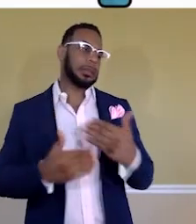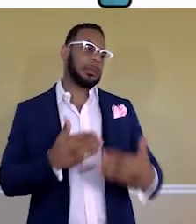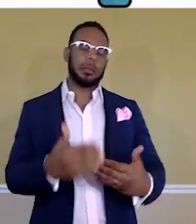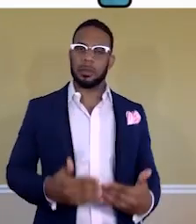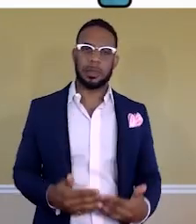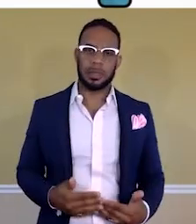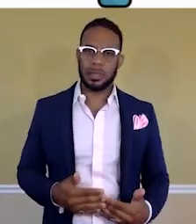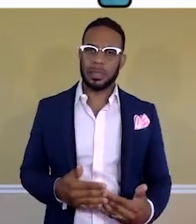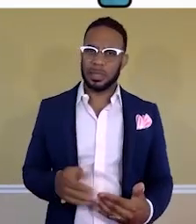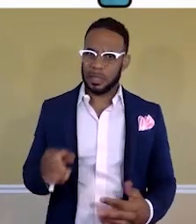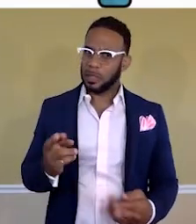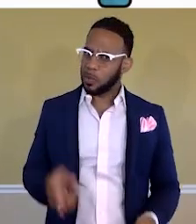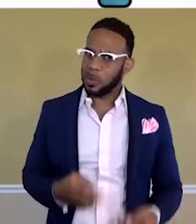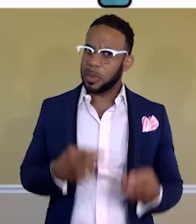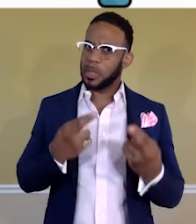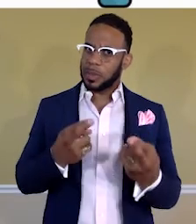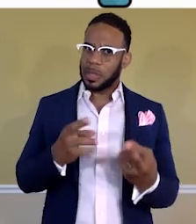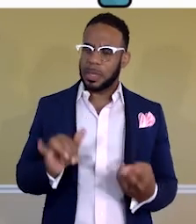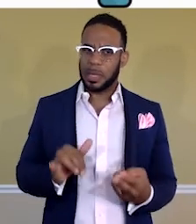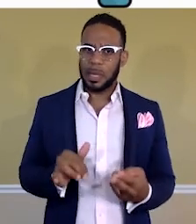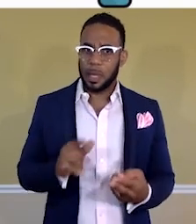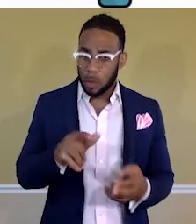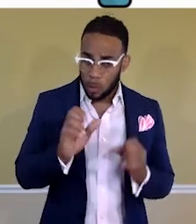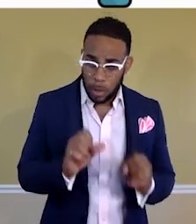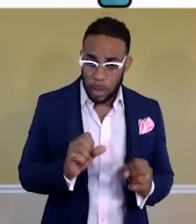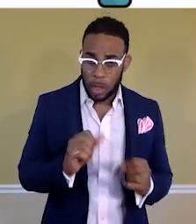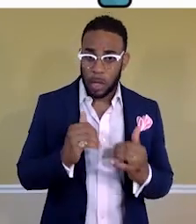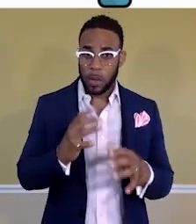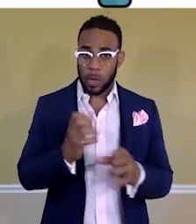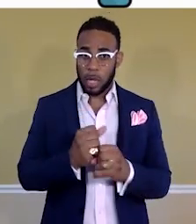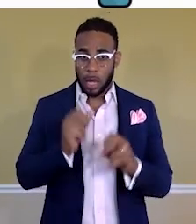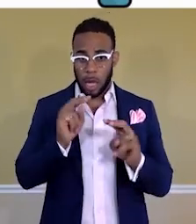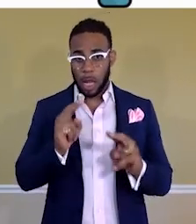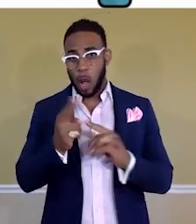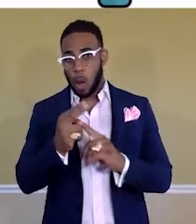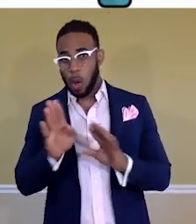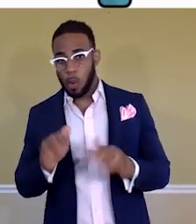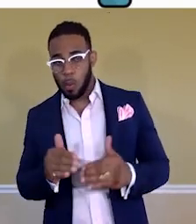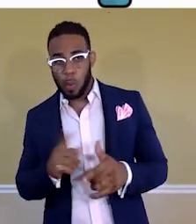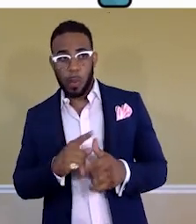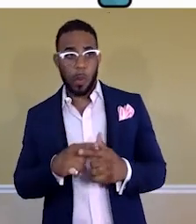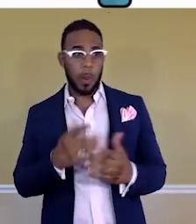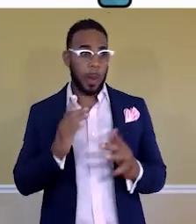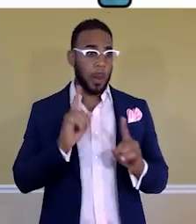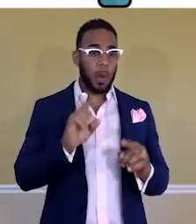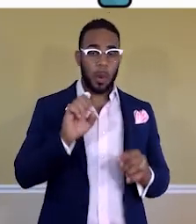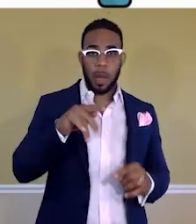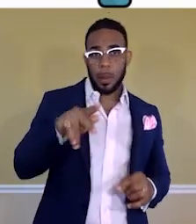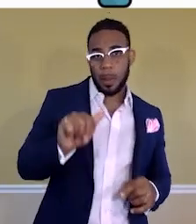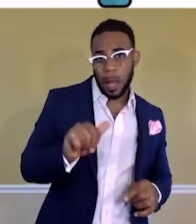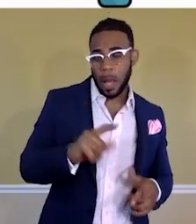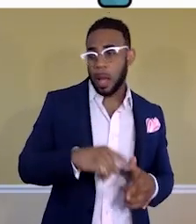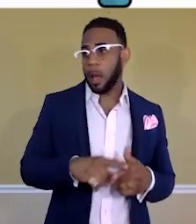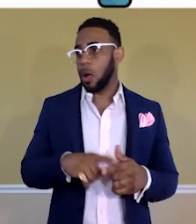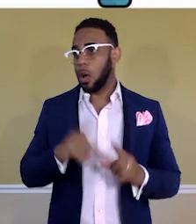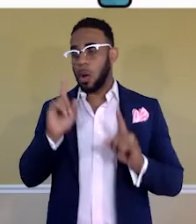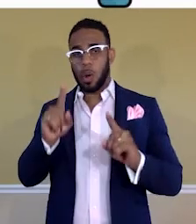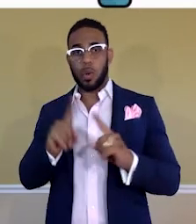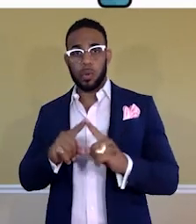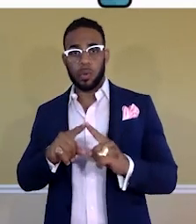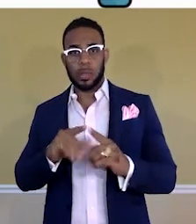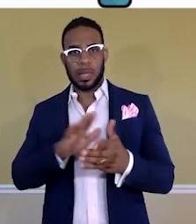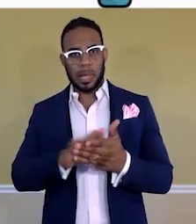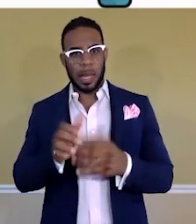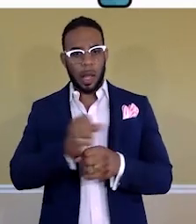it. She recommends like you can go and get like a hotel room, or maybe go to the spa, or go to a